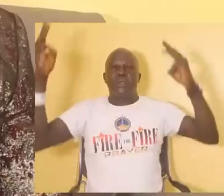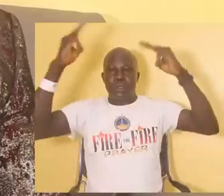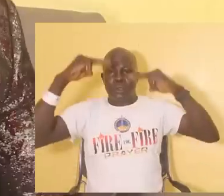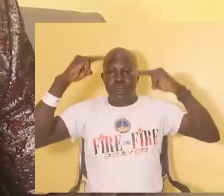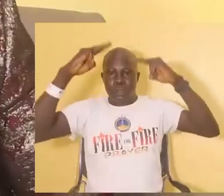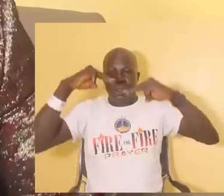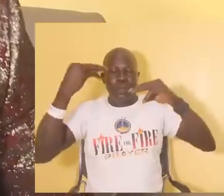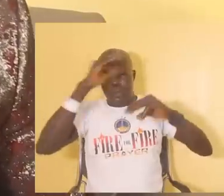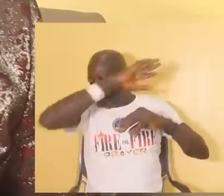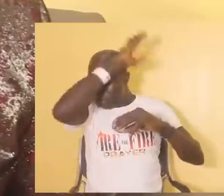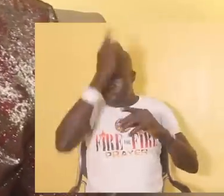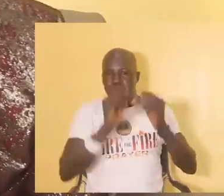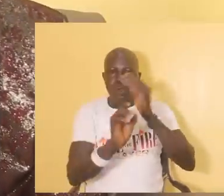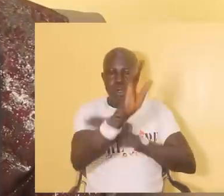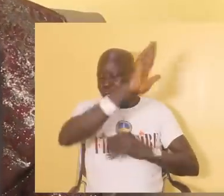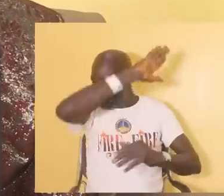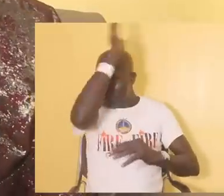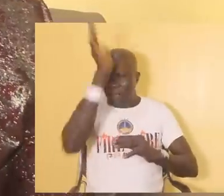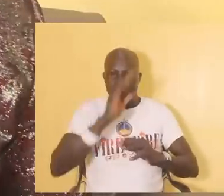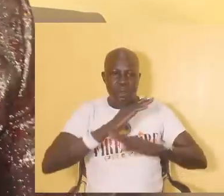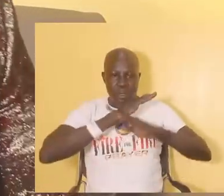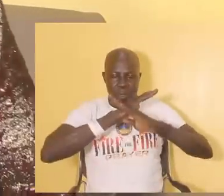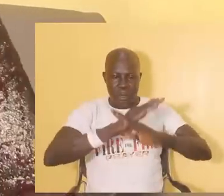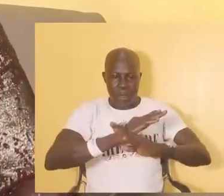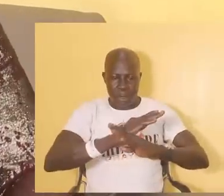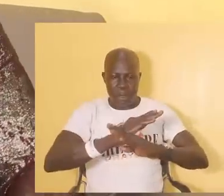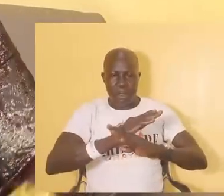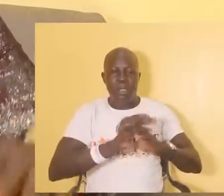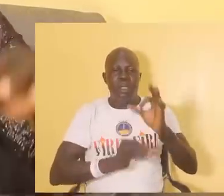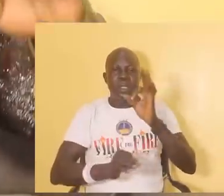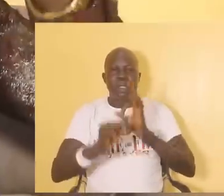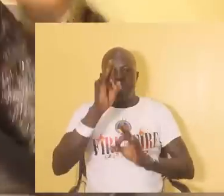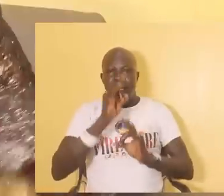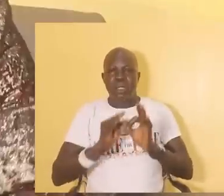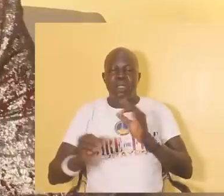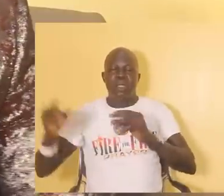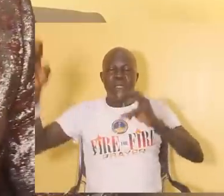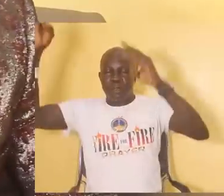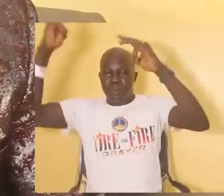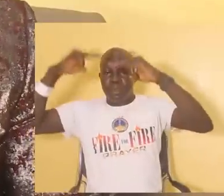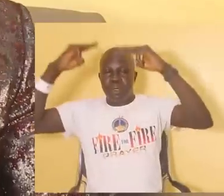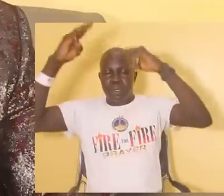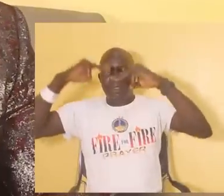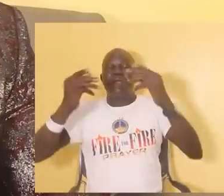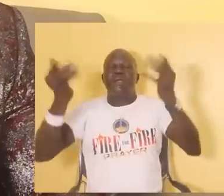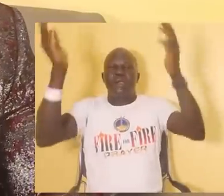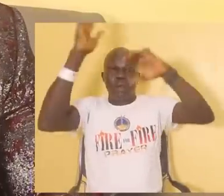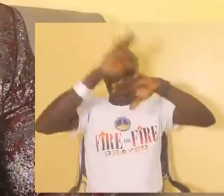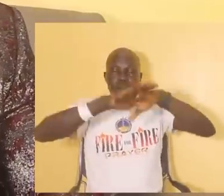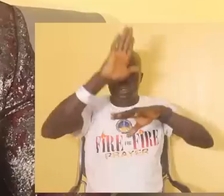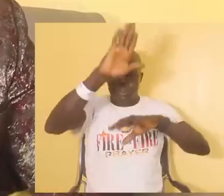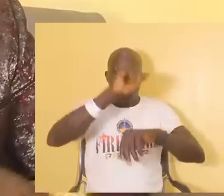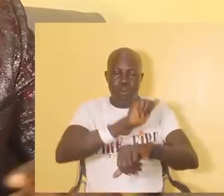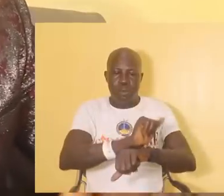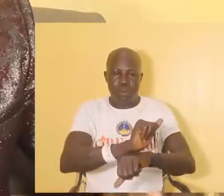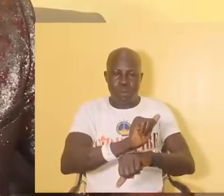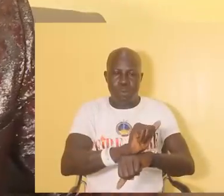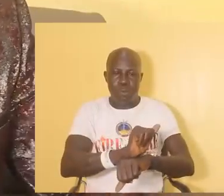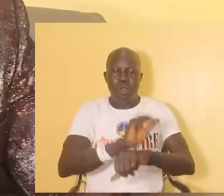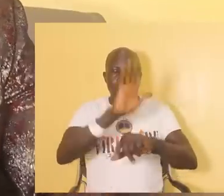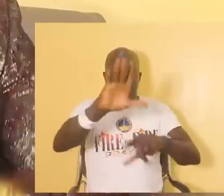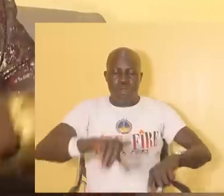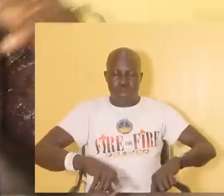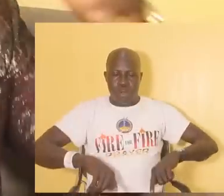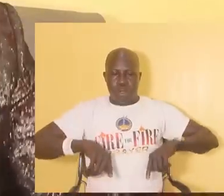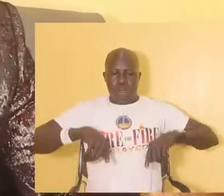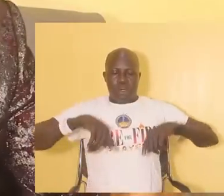se daduro. The dew of God cannot be delayed. Ti iri ba se tori se. If dew shower on your door, aye ra